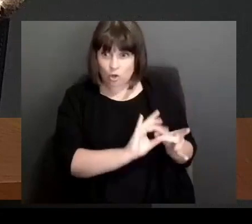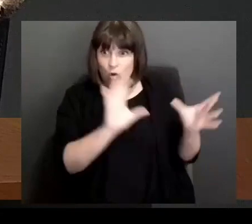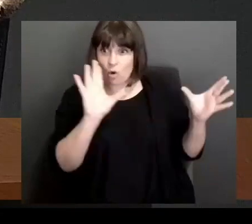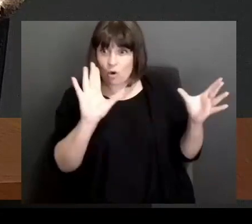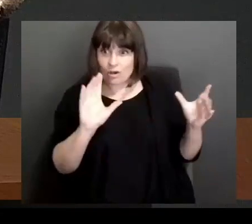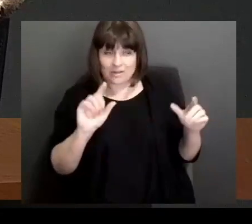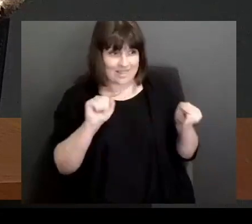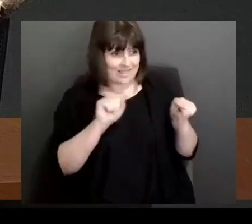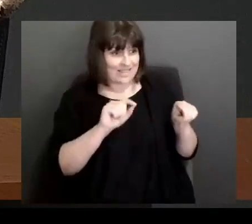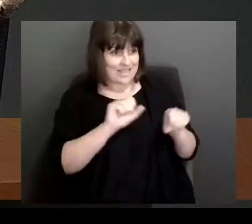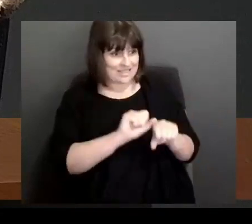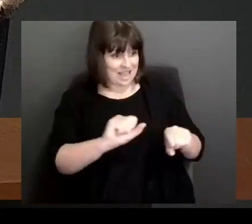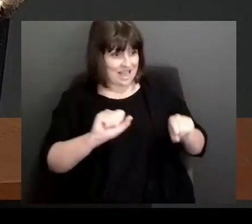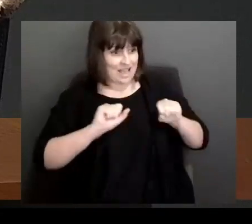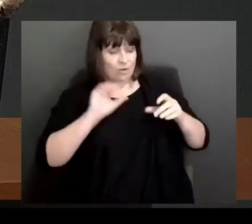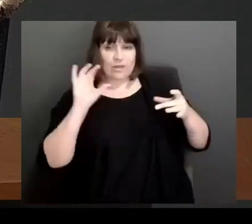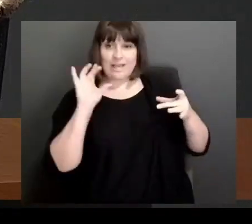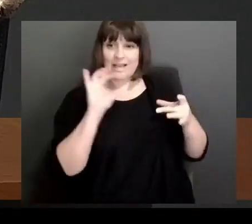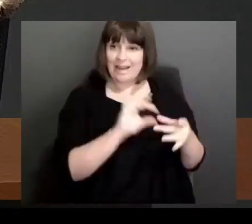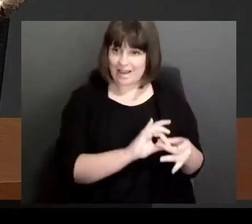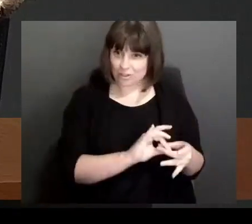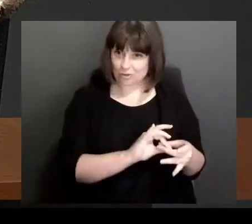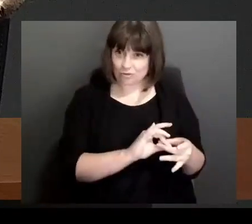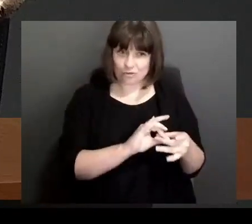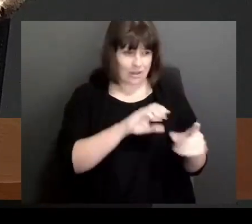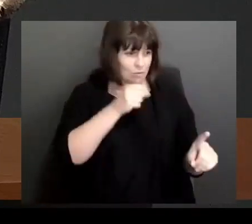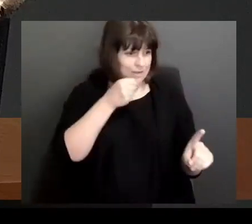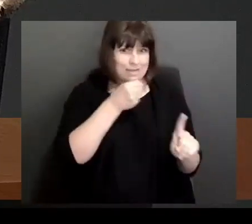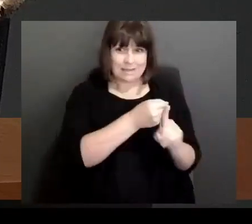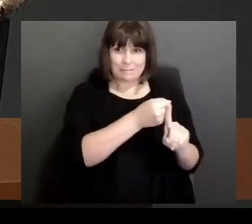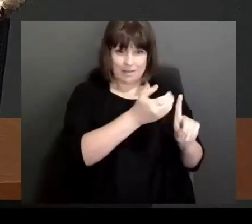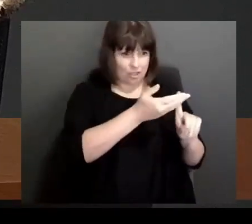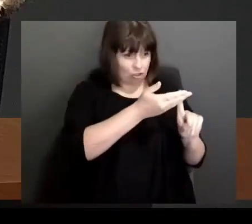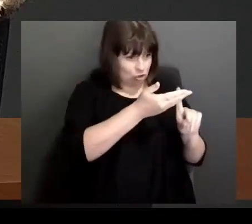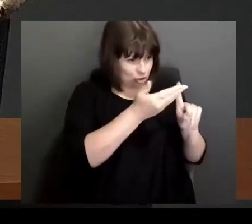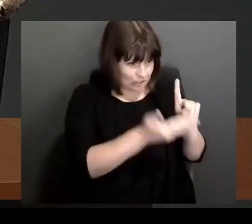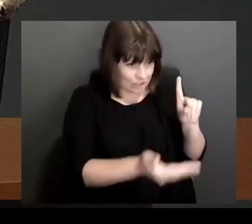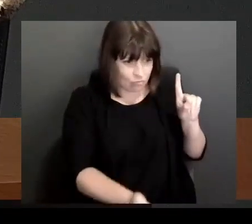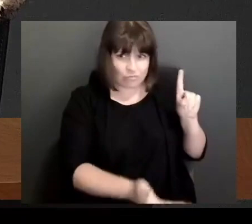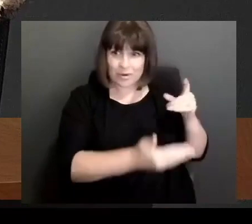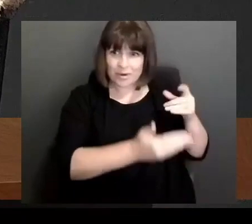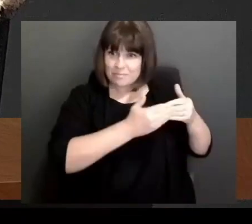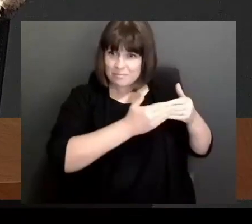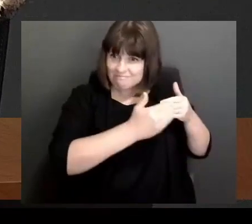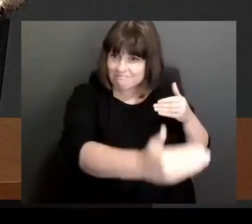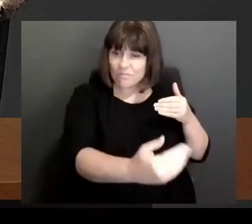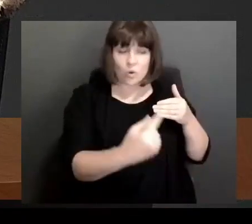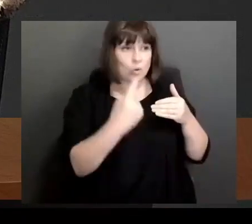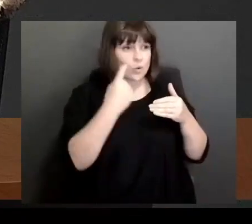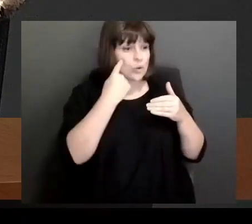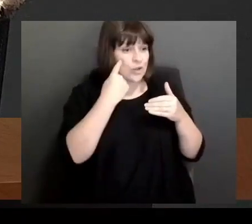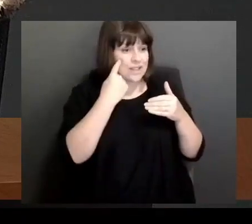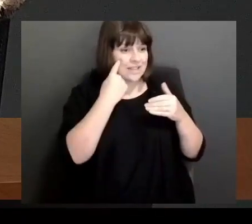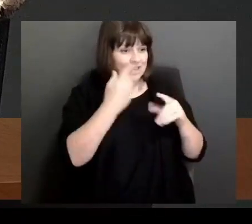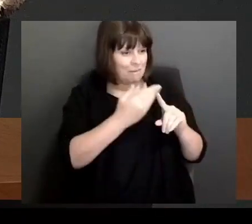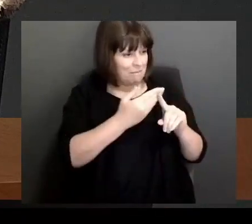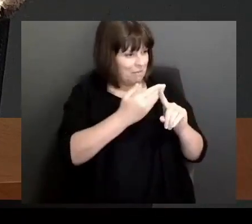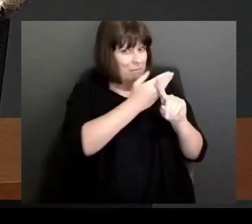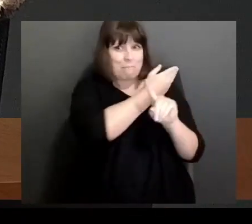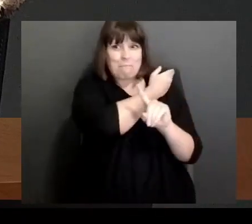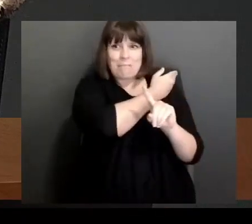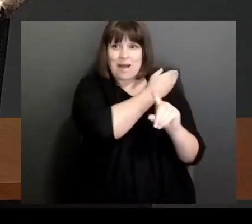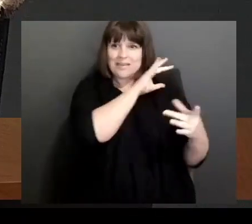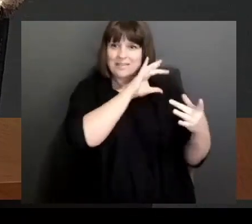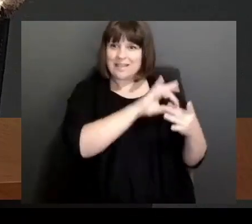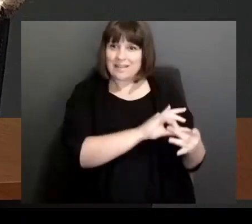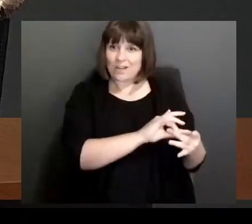connection, and that will affect generations. I'm also thinking about the generations that were lost.